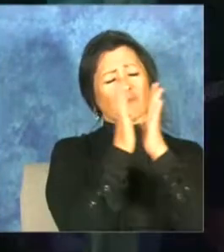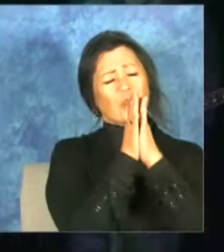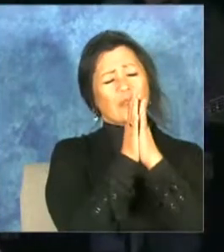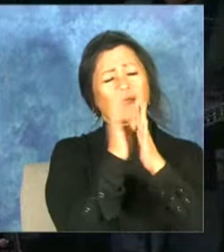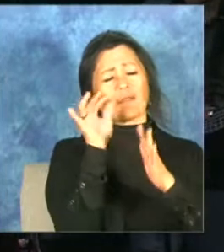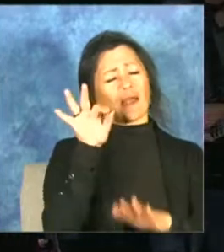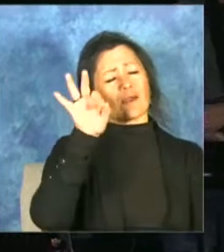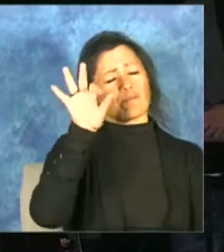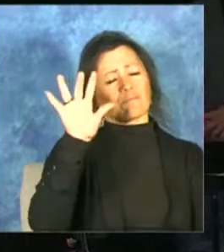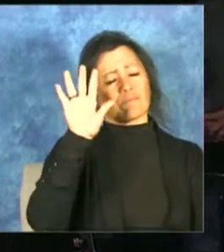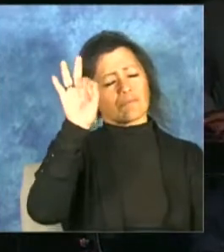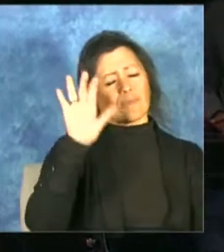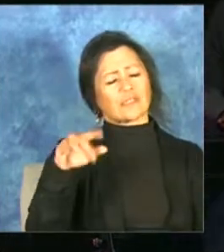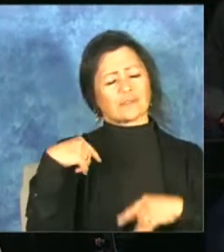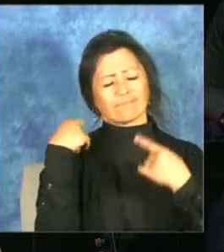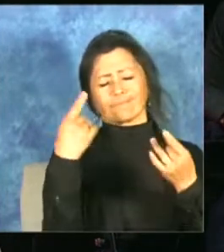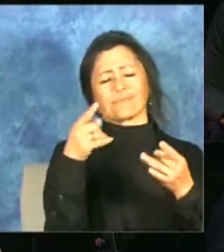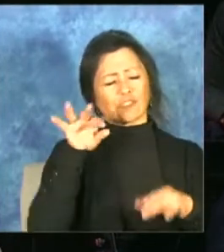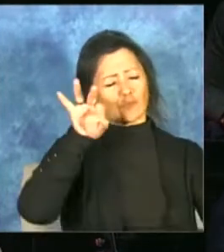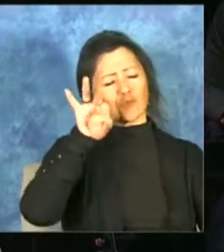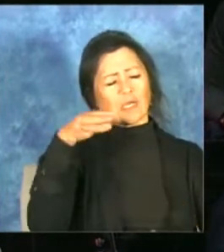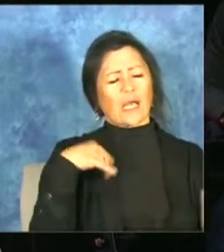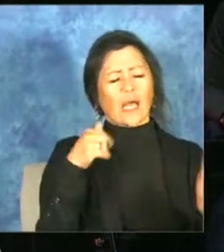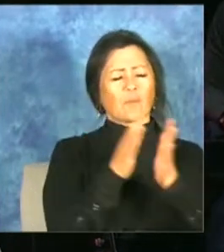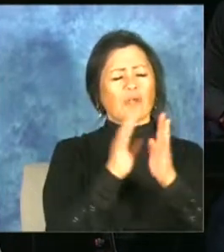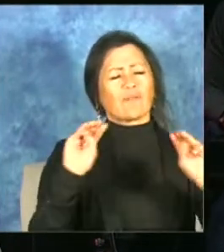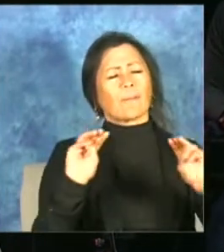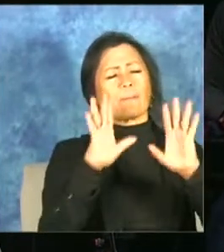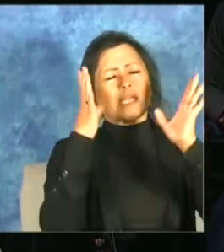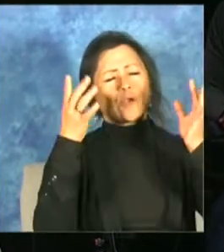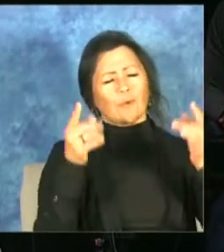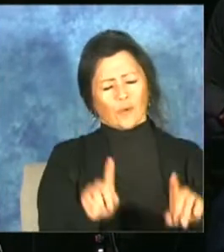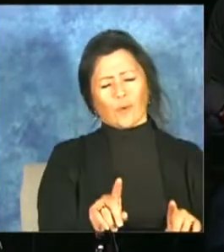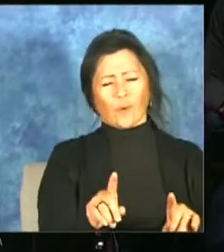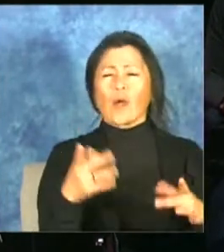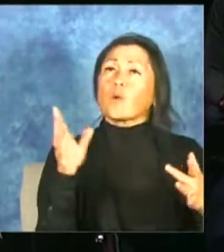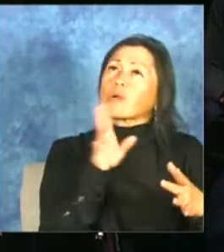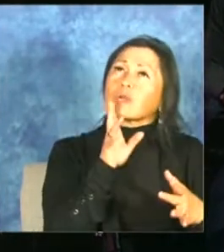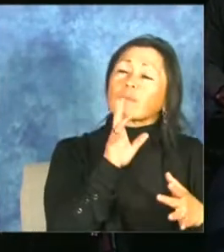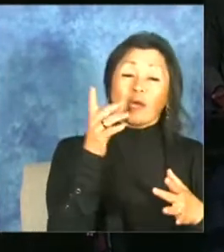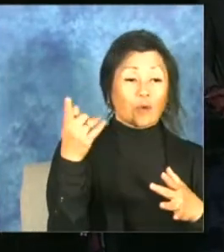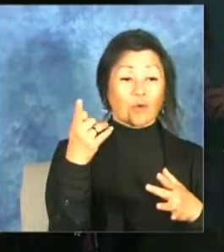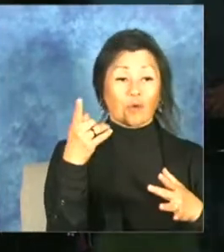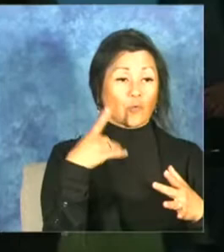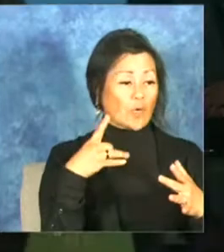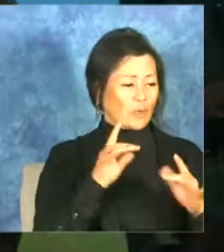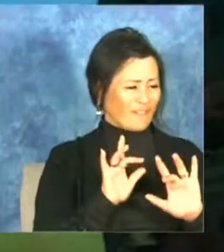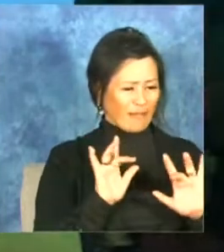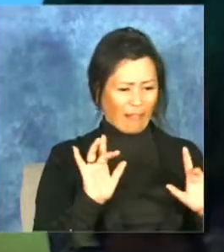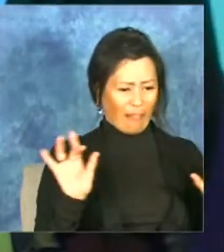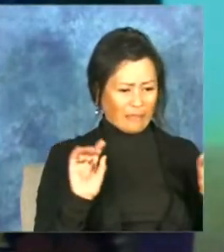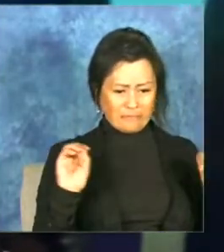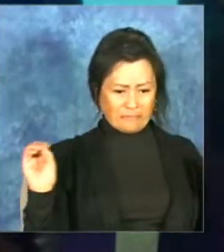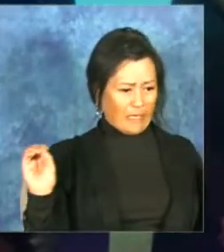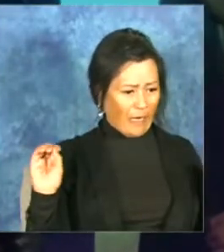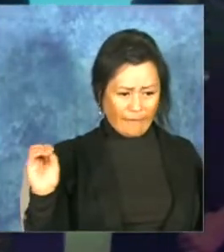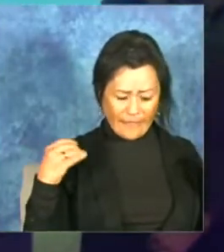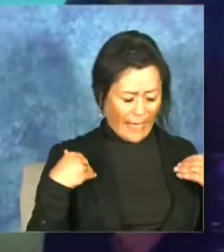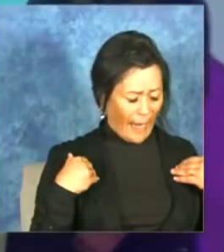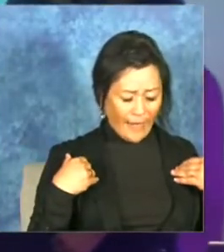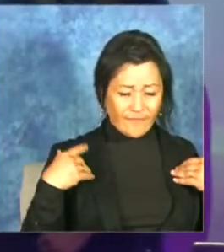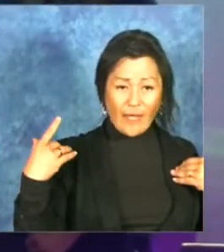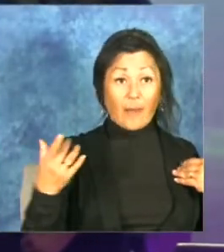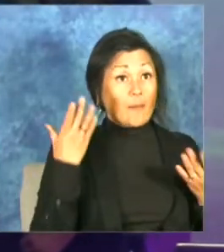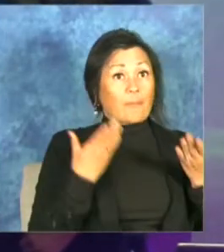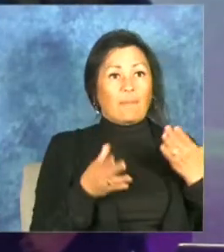like pastor's been preaching in this series. God, I pray for a miracle. God, we're talking about when you come up empty today, and God, they're probably at